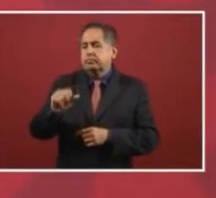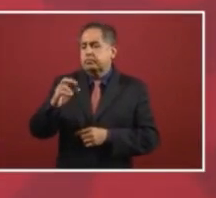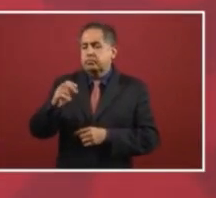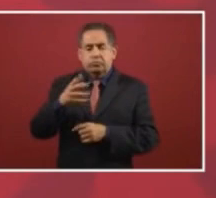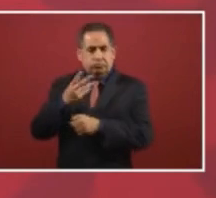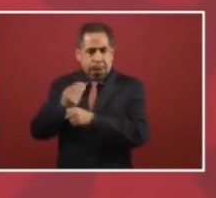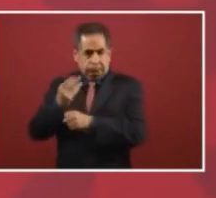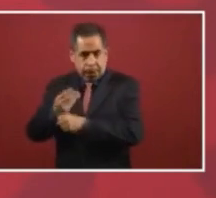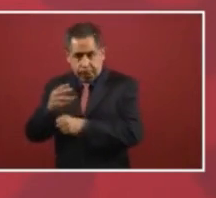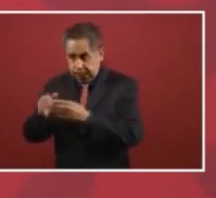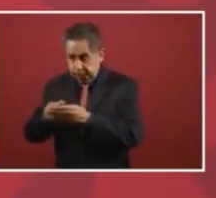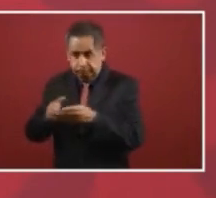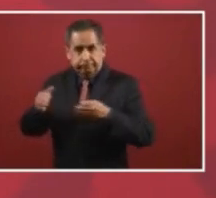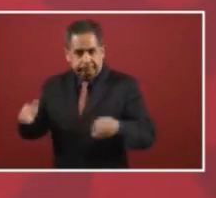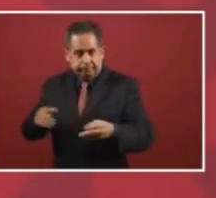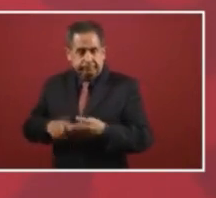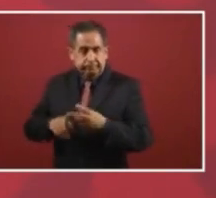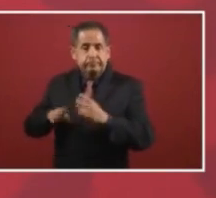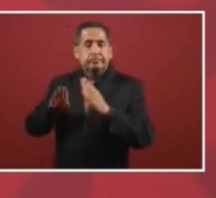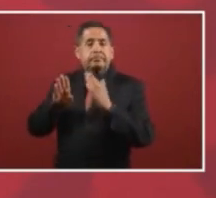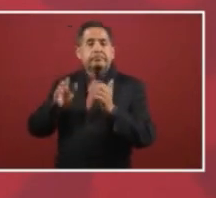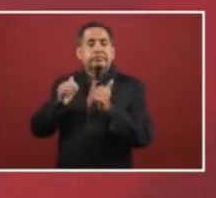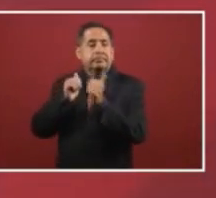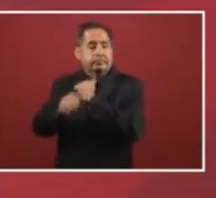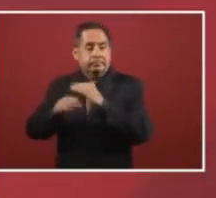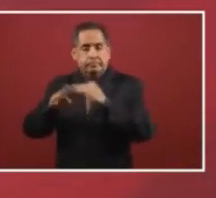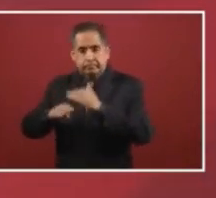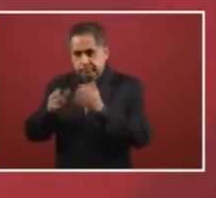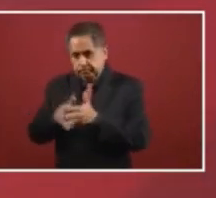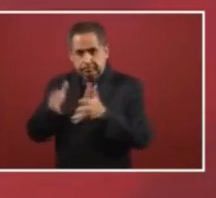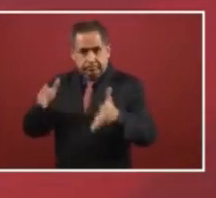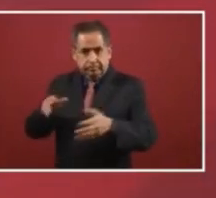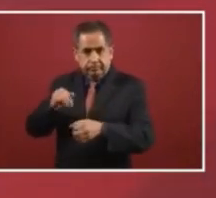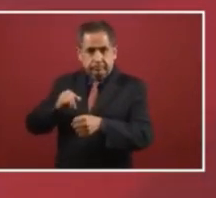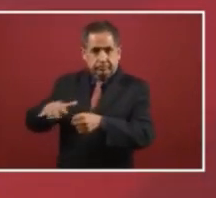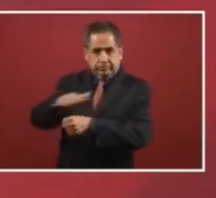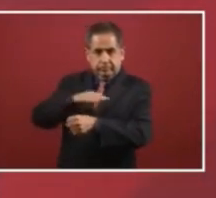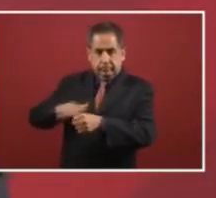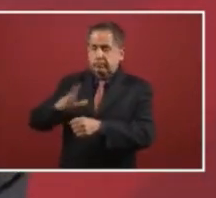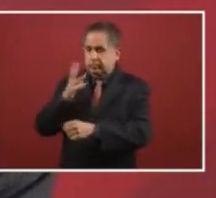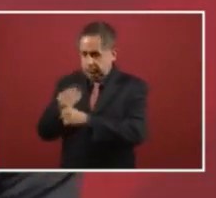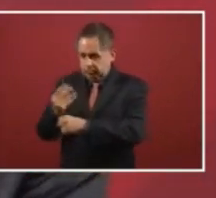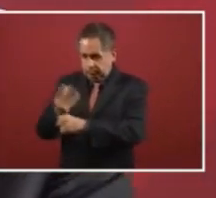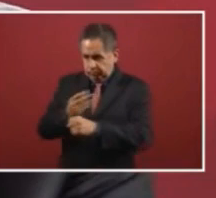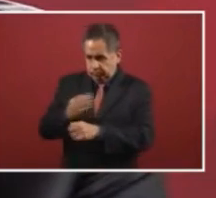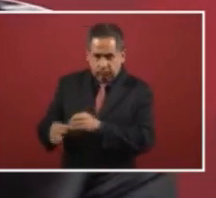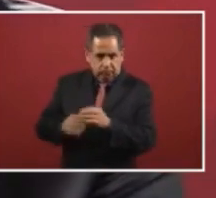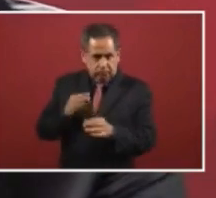And we're fixing the port of Salina Cruz, and we're fixing the road for the Istmo.